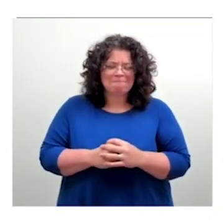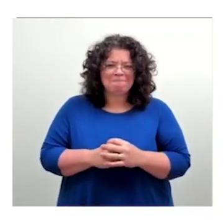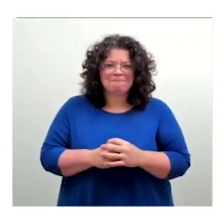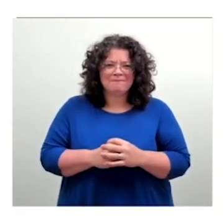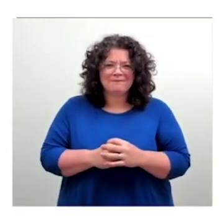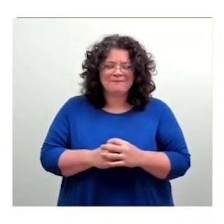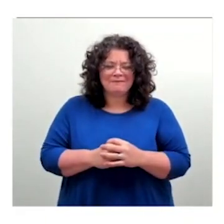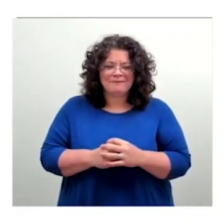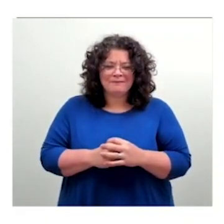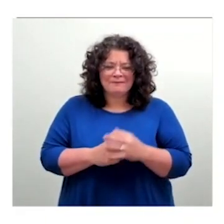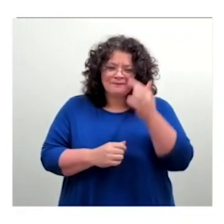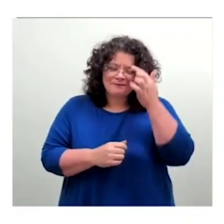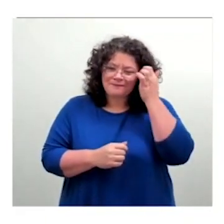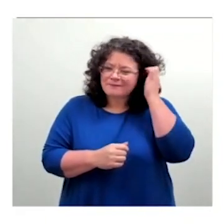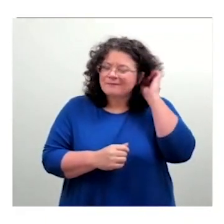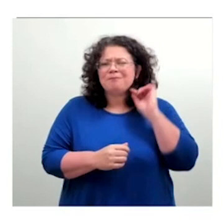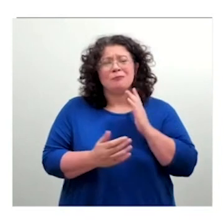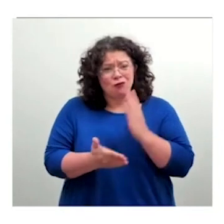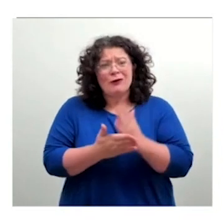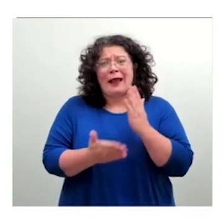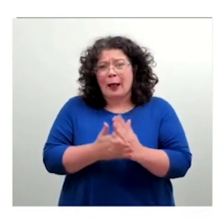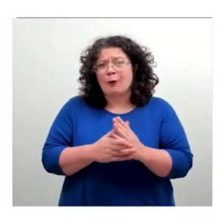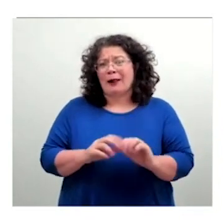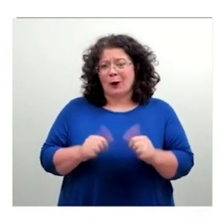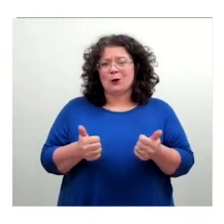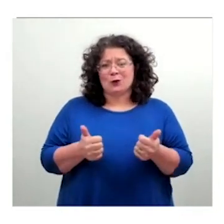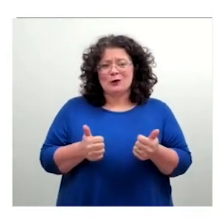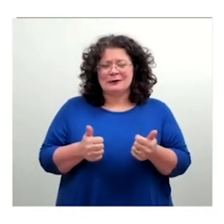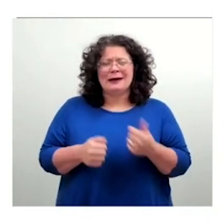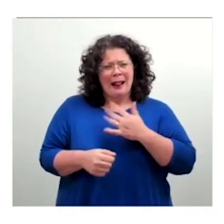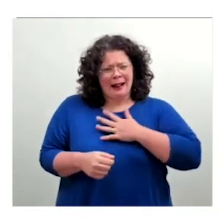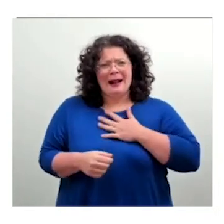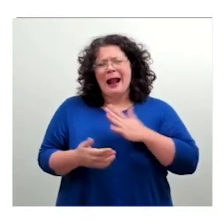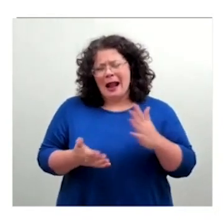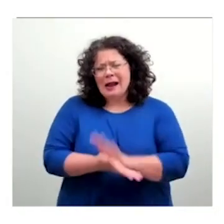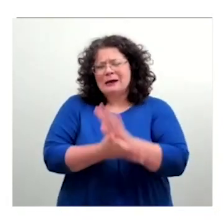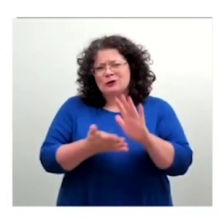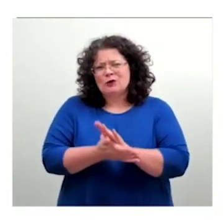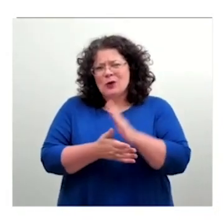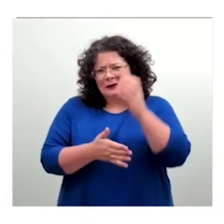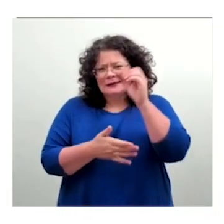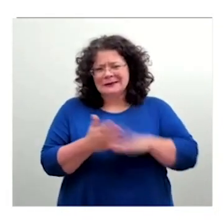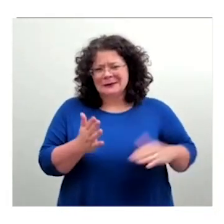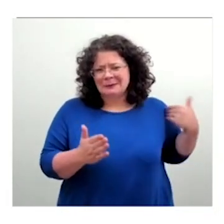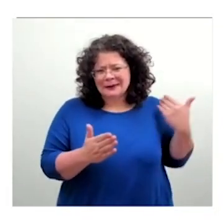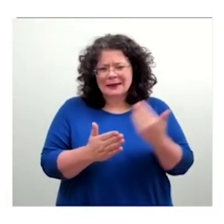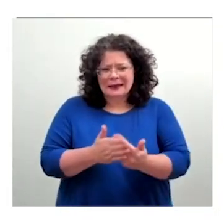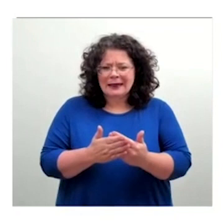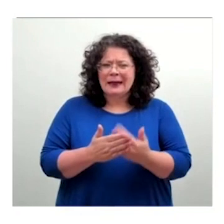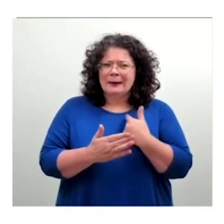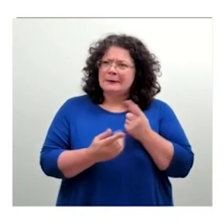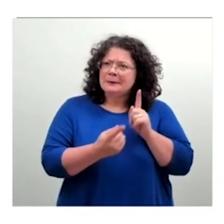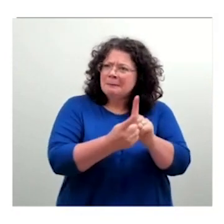because I got to meet so many other people, and I got to do so many things that I wouldn't have been able to do